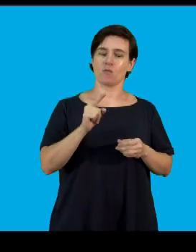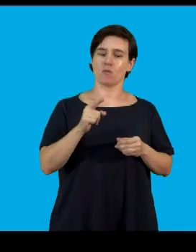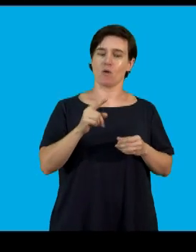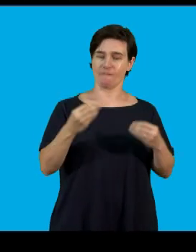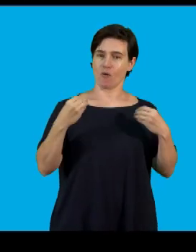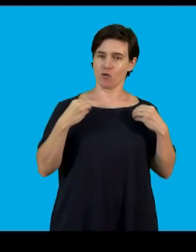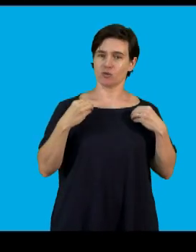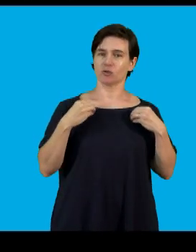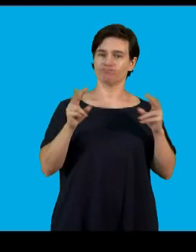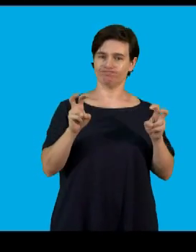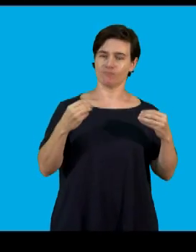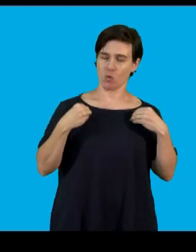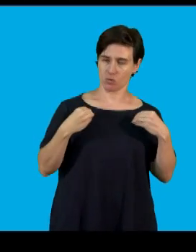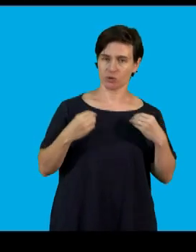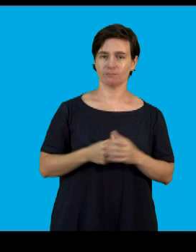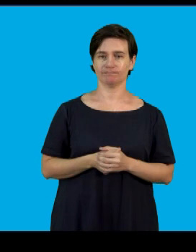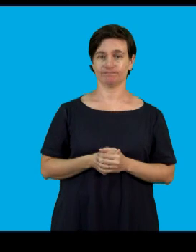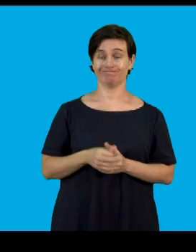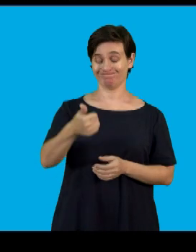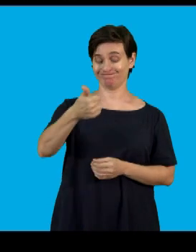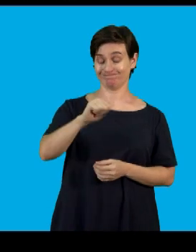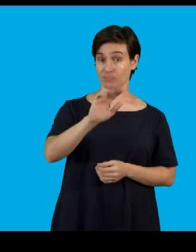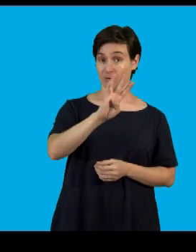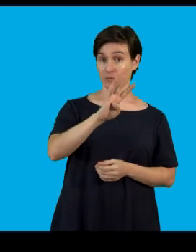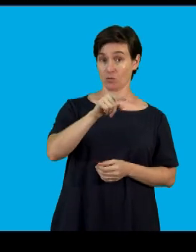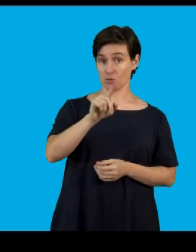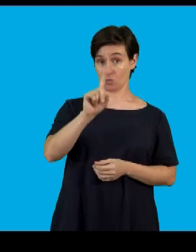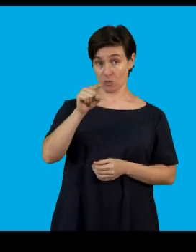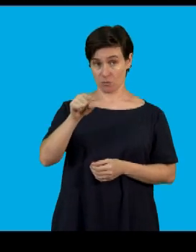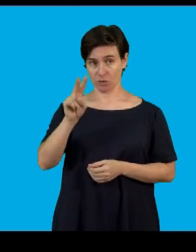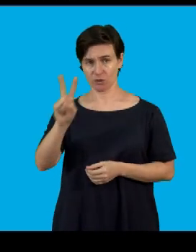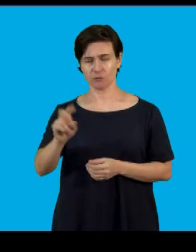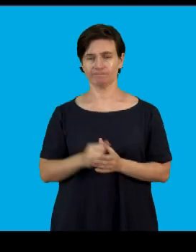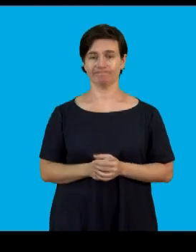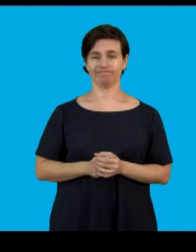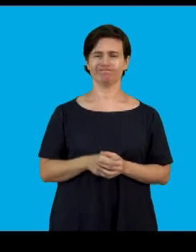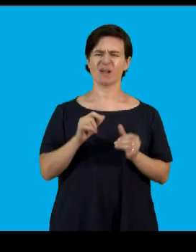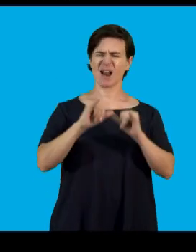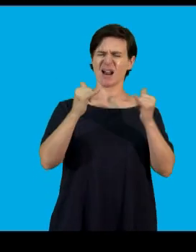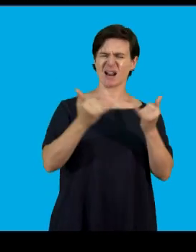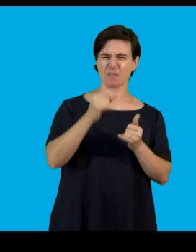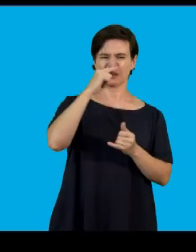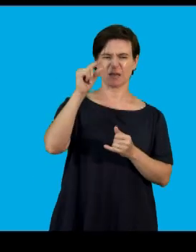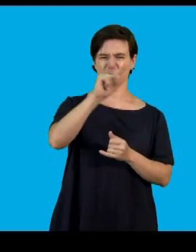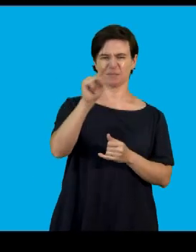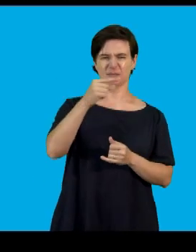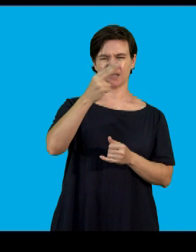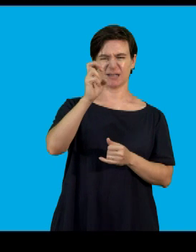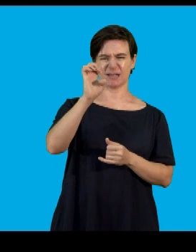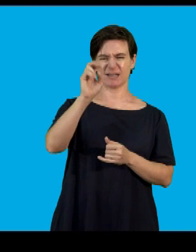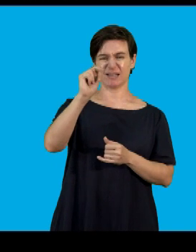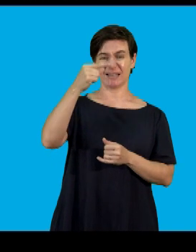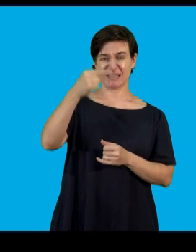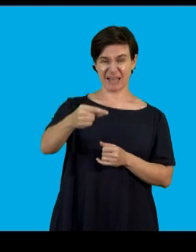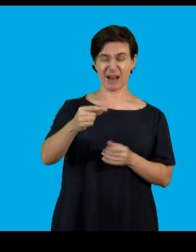for the debts of the business. Right, 4.1.2, Zhang Leadership and Coaching Ltd can